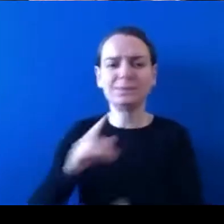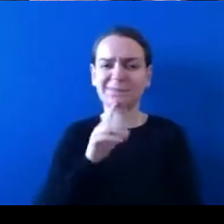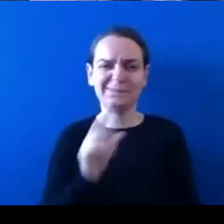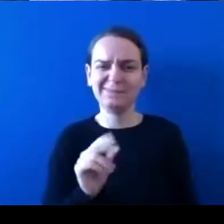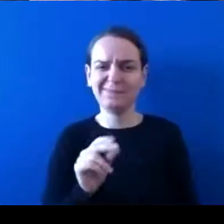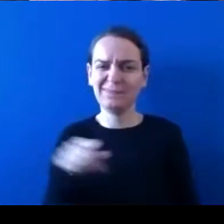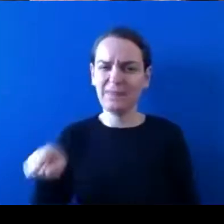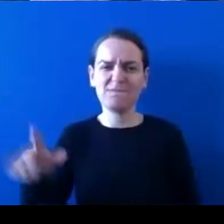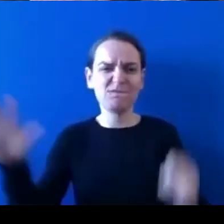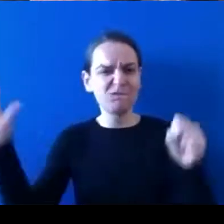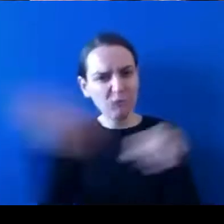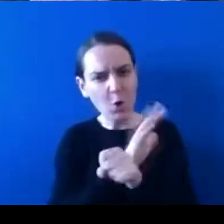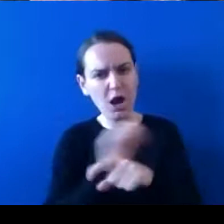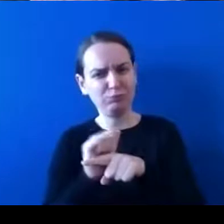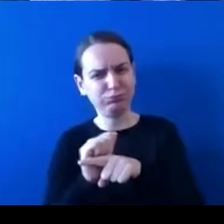public transit,